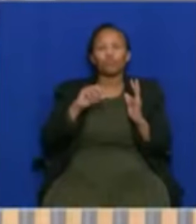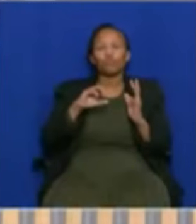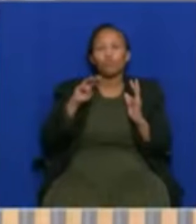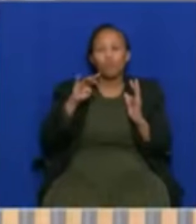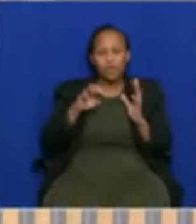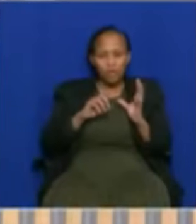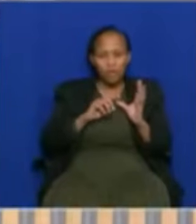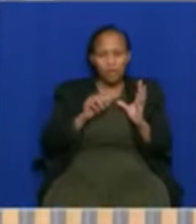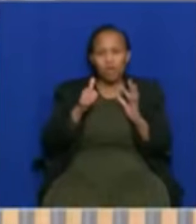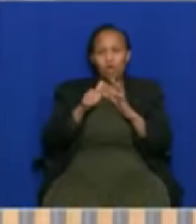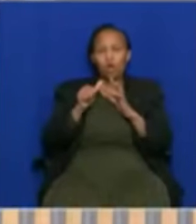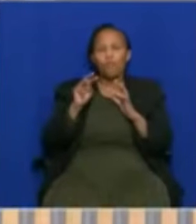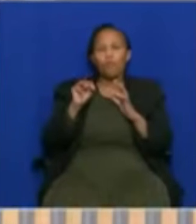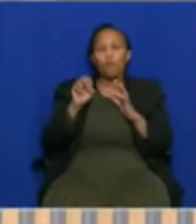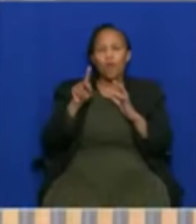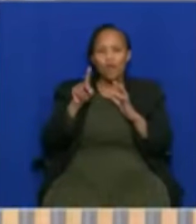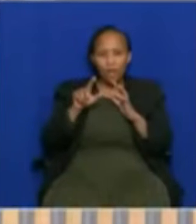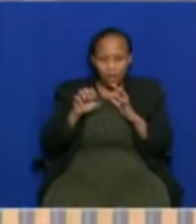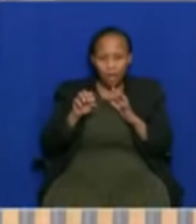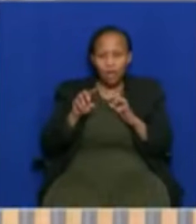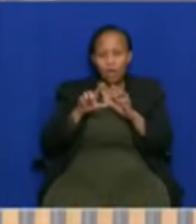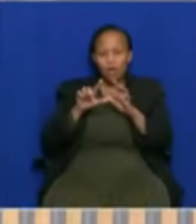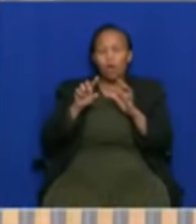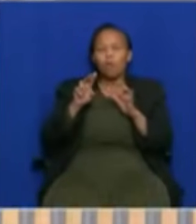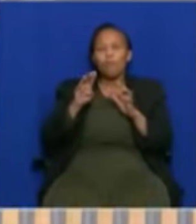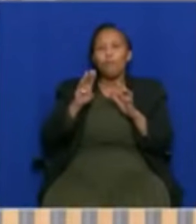is such a complaint. Yes, correct,